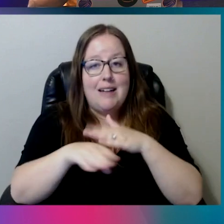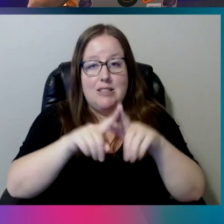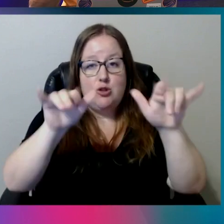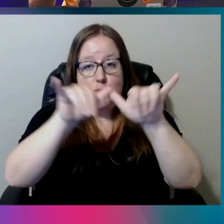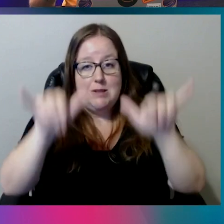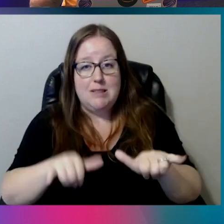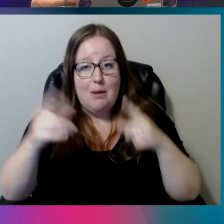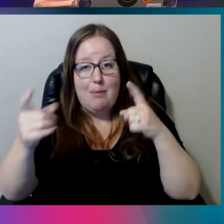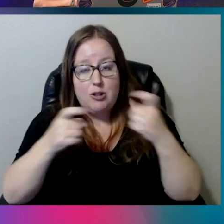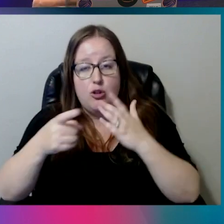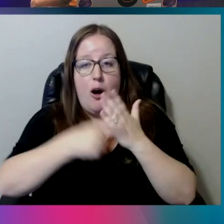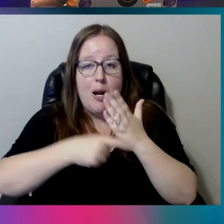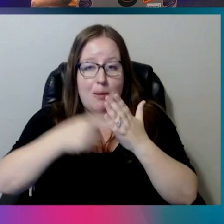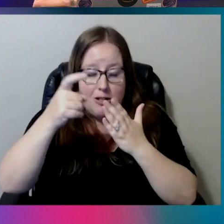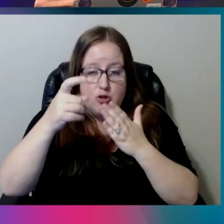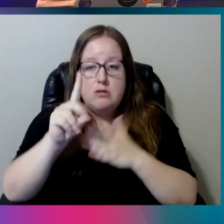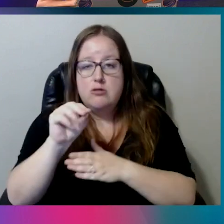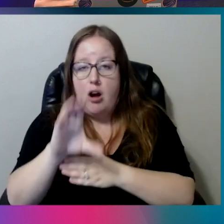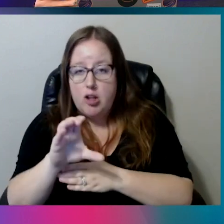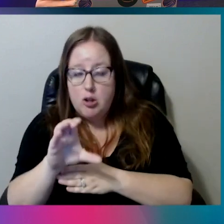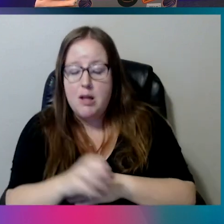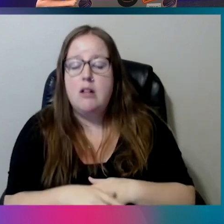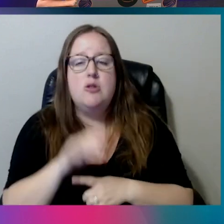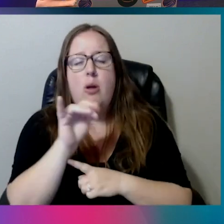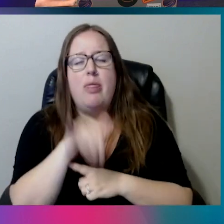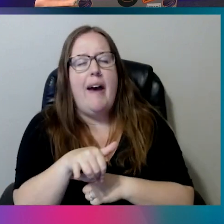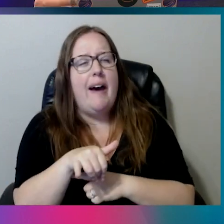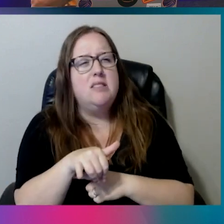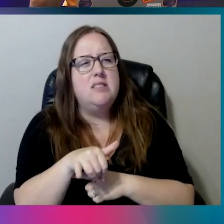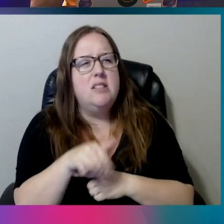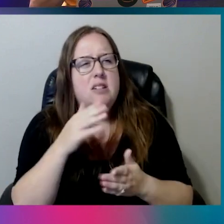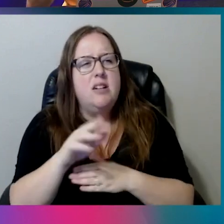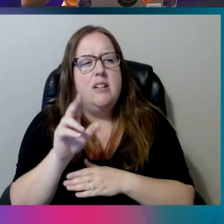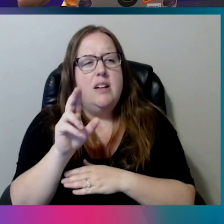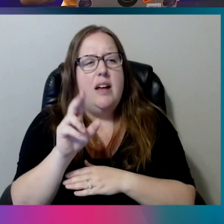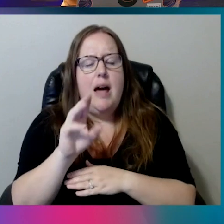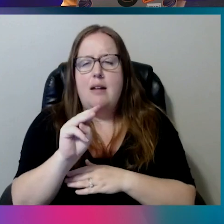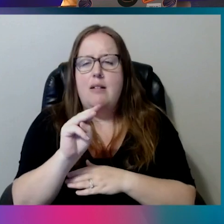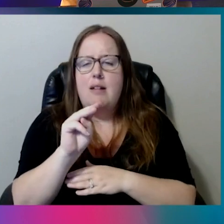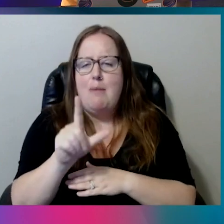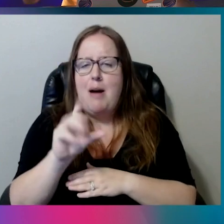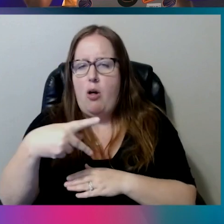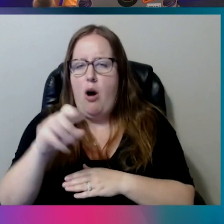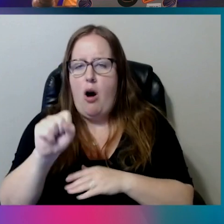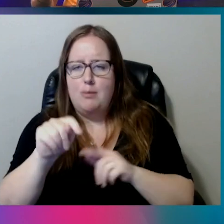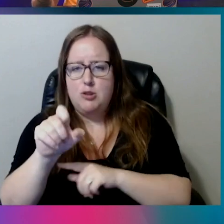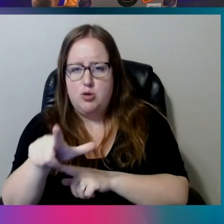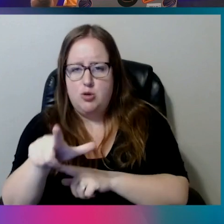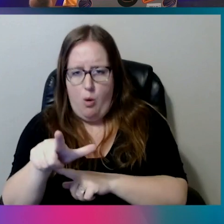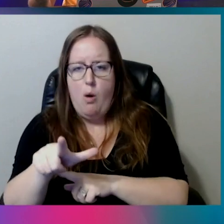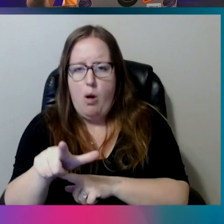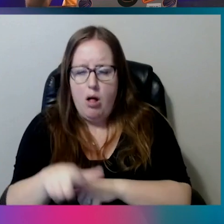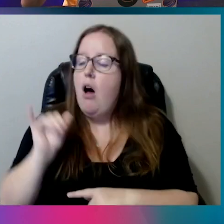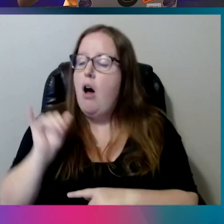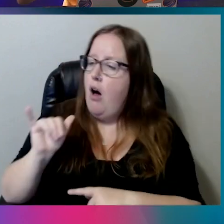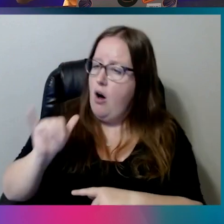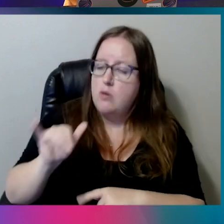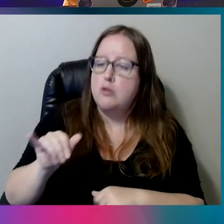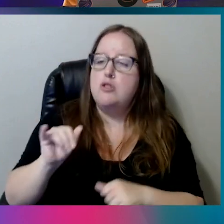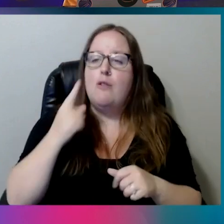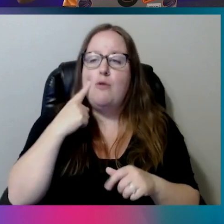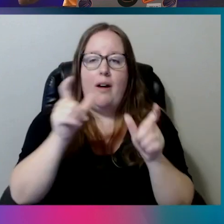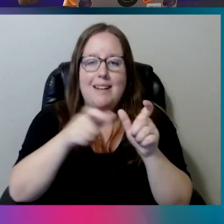documents. So this is like I wouldn't call it an ops tool. You can run automation documents against an entire fleet of instances, right?